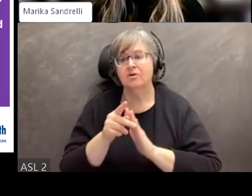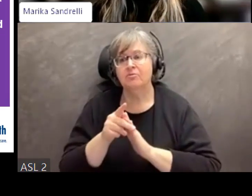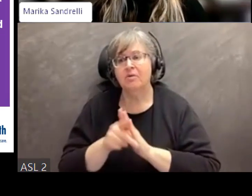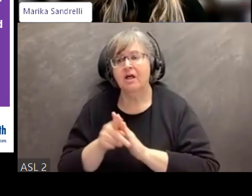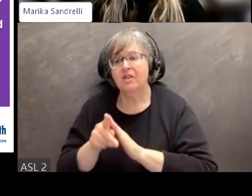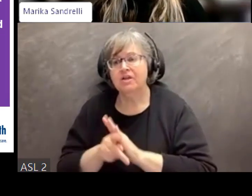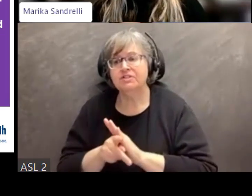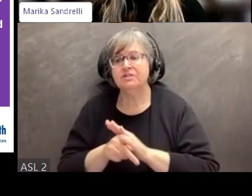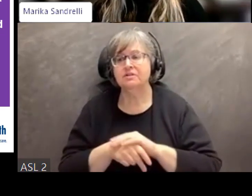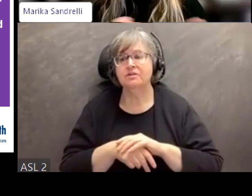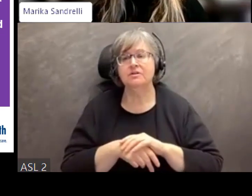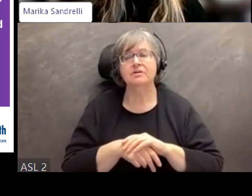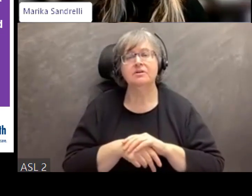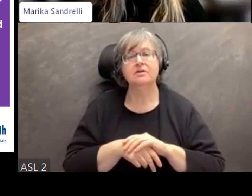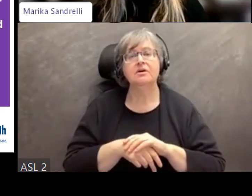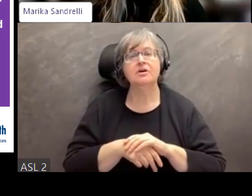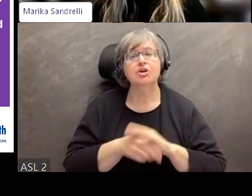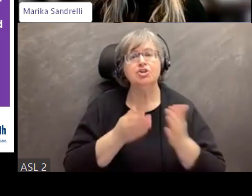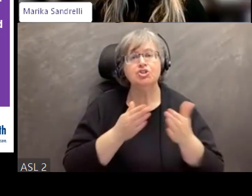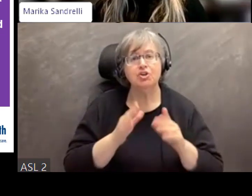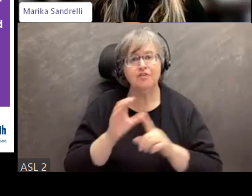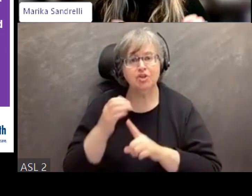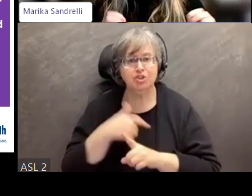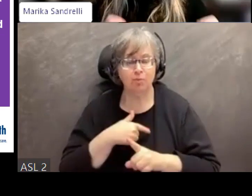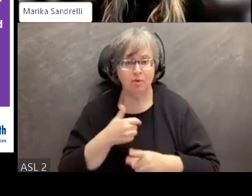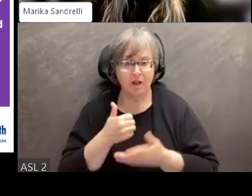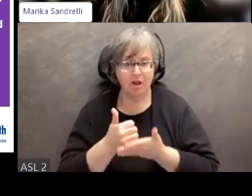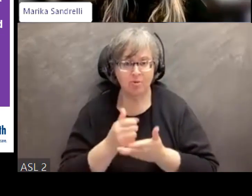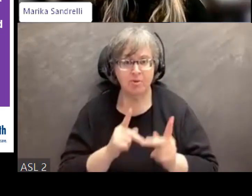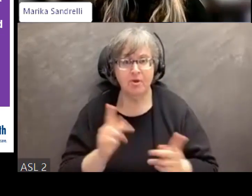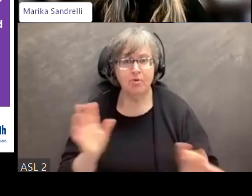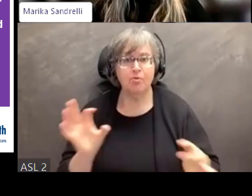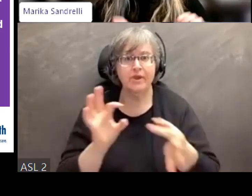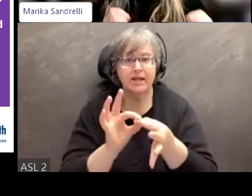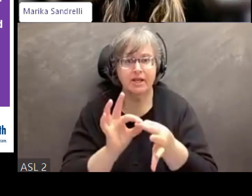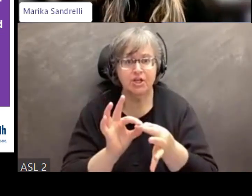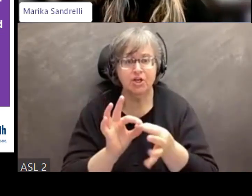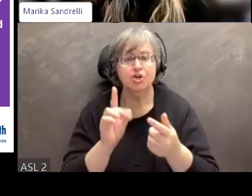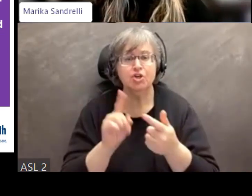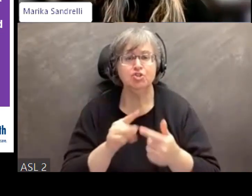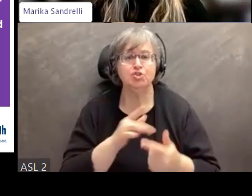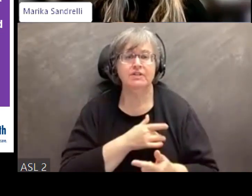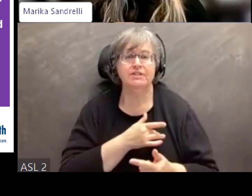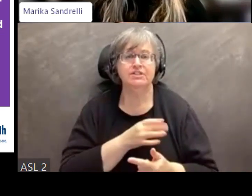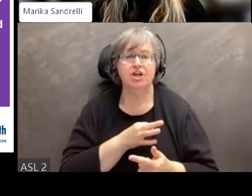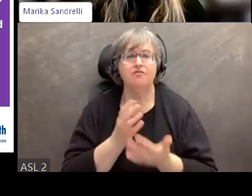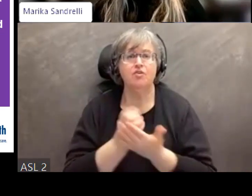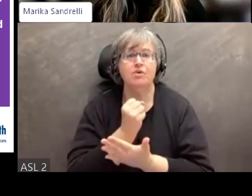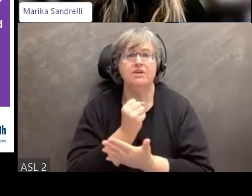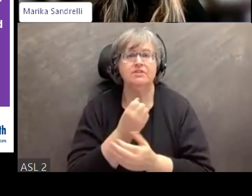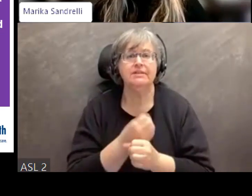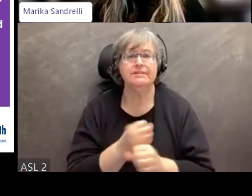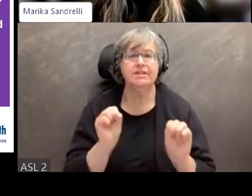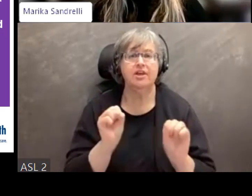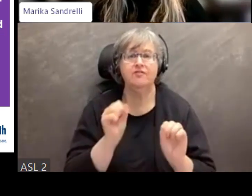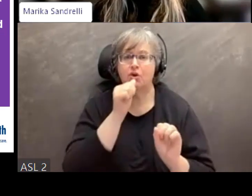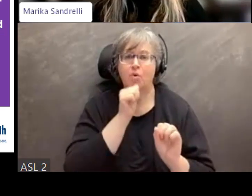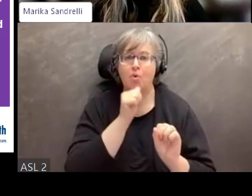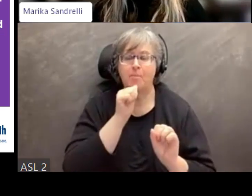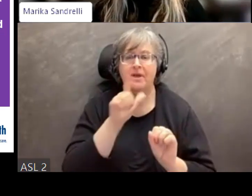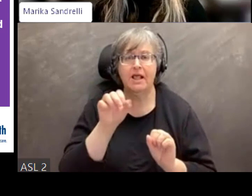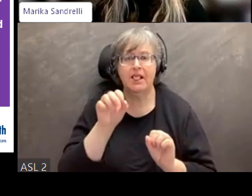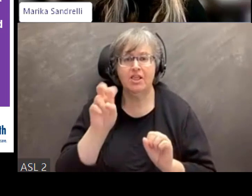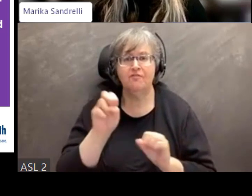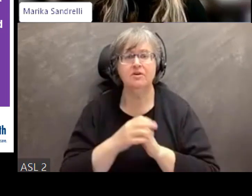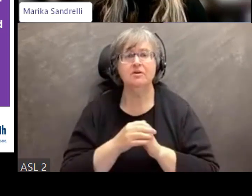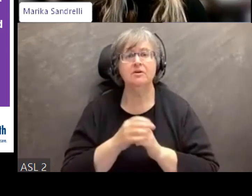policies, service cultures, where we're helping people reconnect to their sense of resourcefulness, safety,